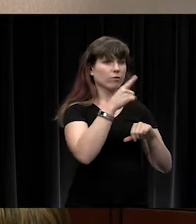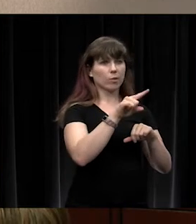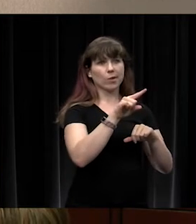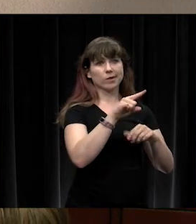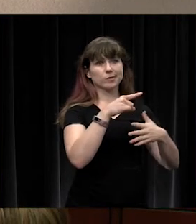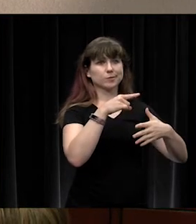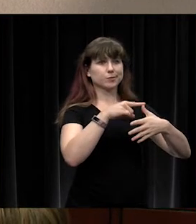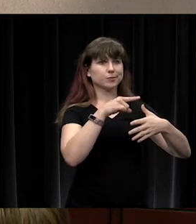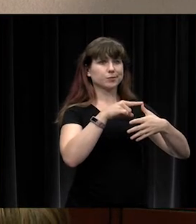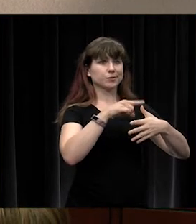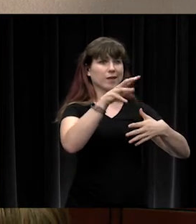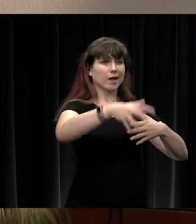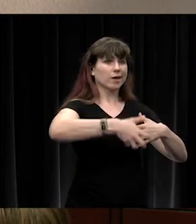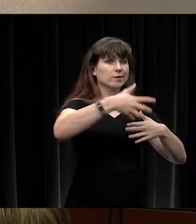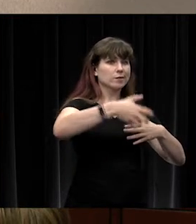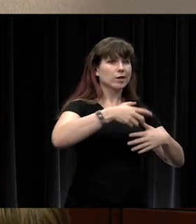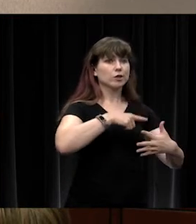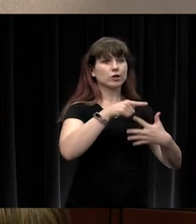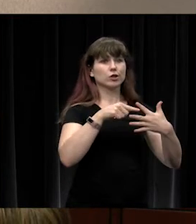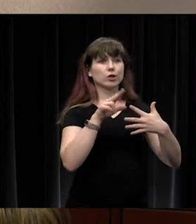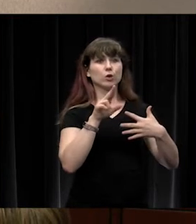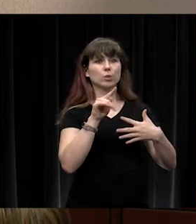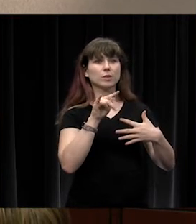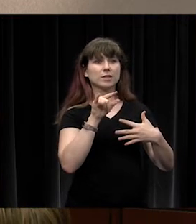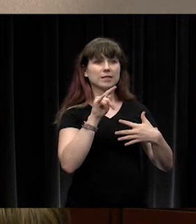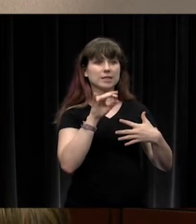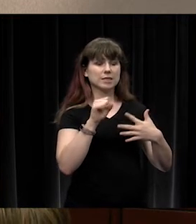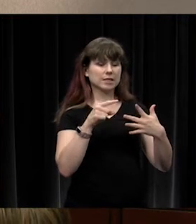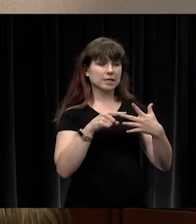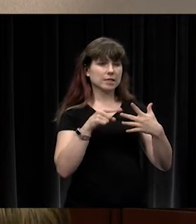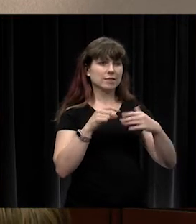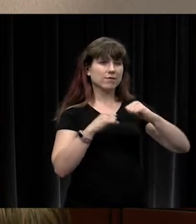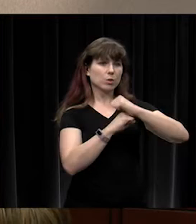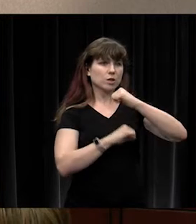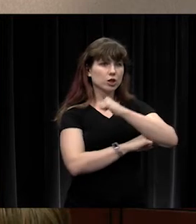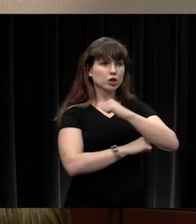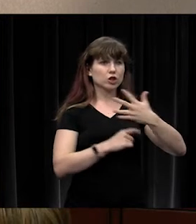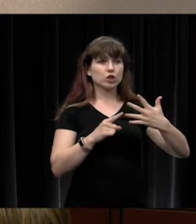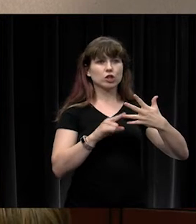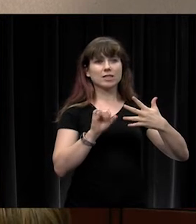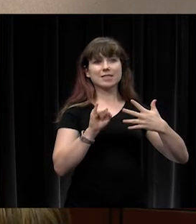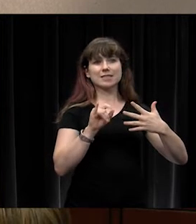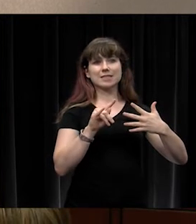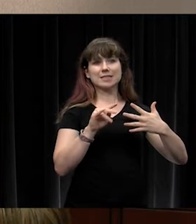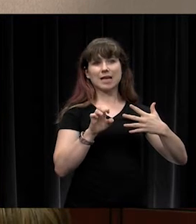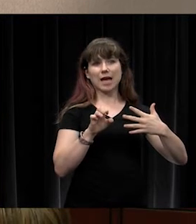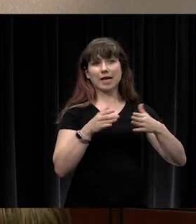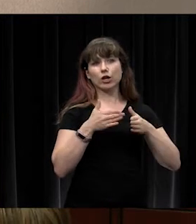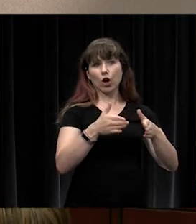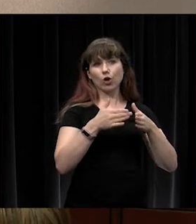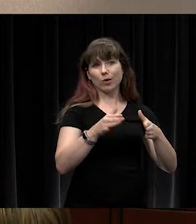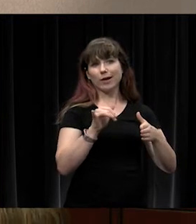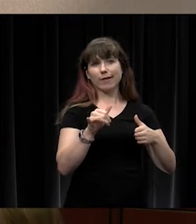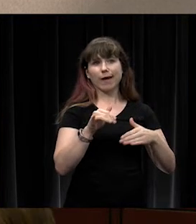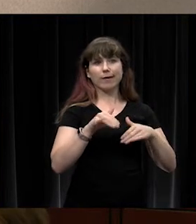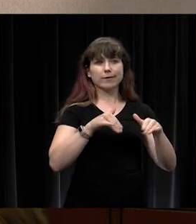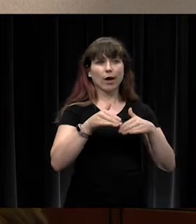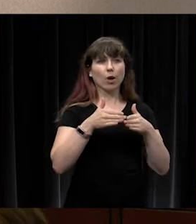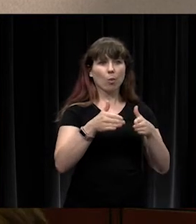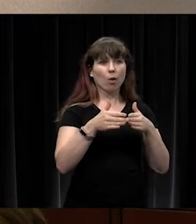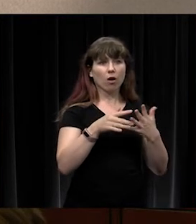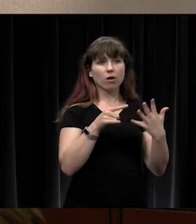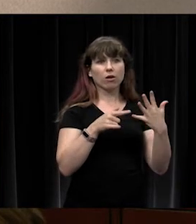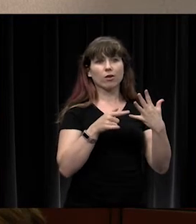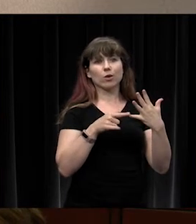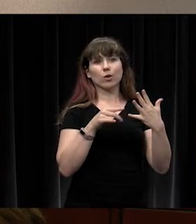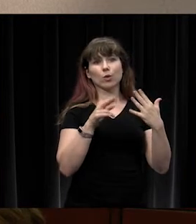site excavation, site utilities, concrete foundations, site concrete, which would be sidewalks, curbs, and gutters, retaining